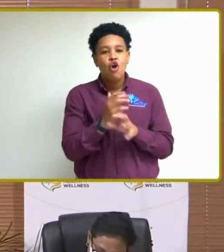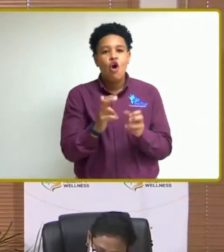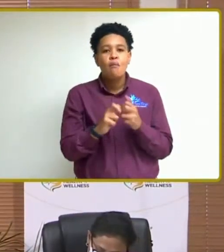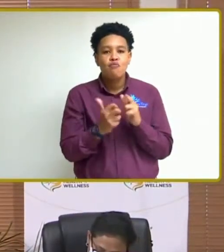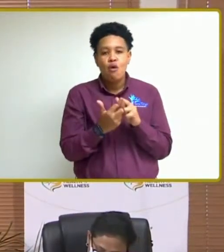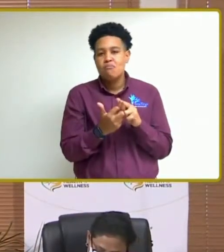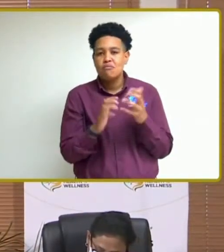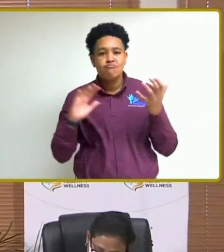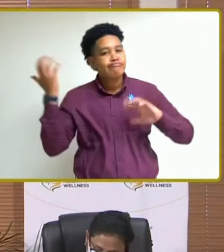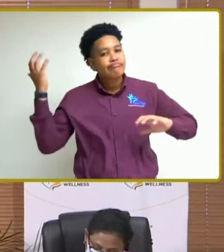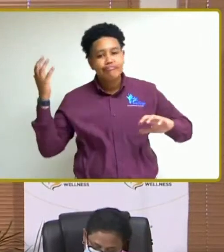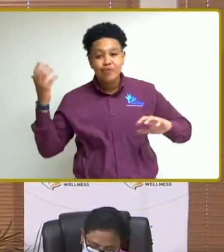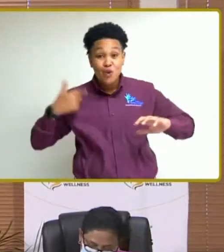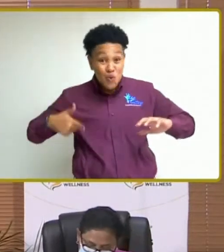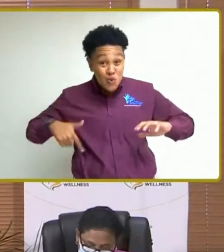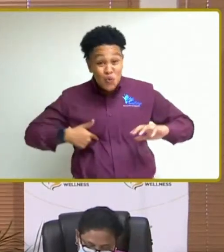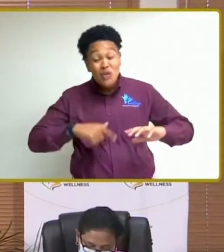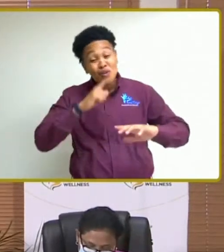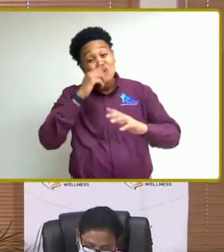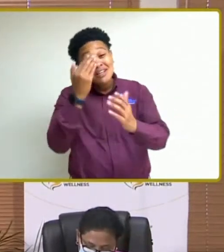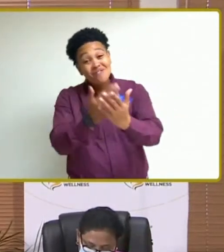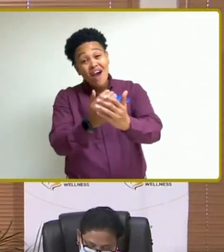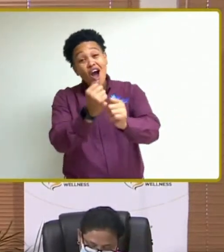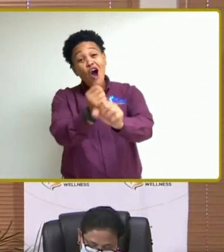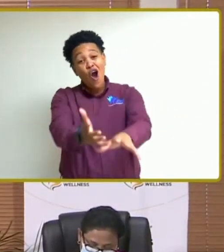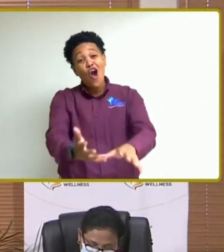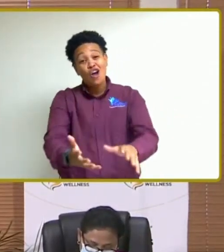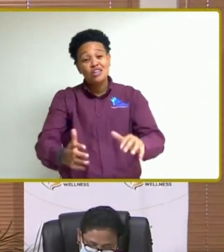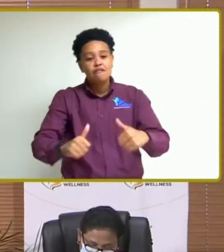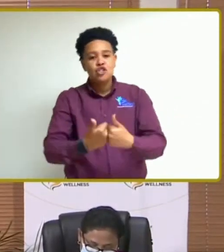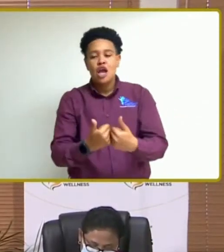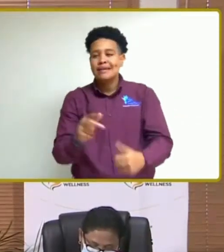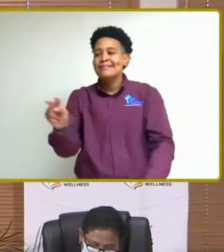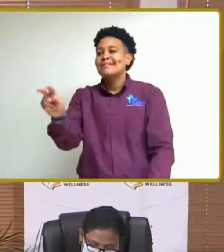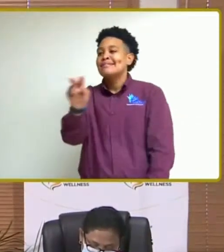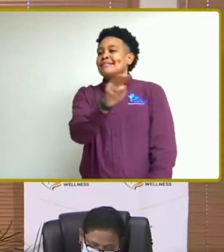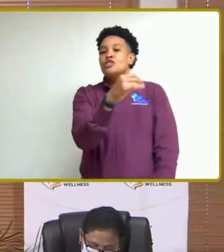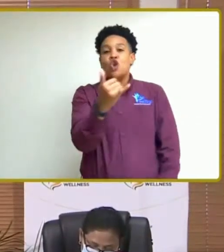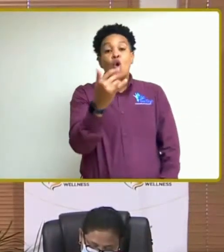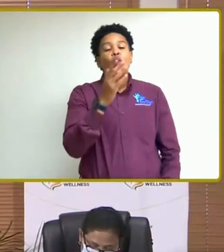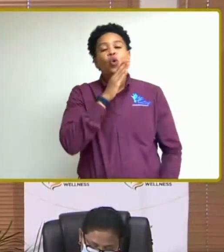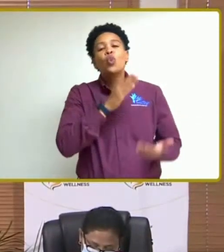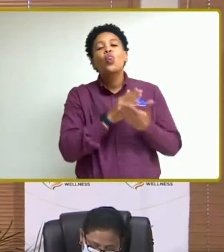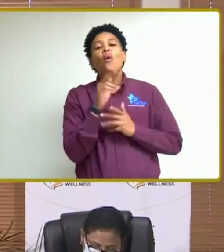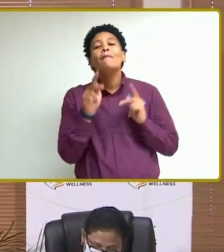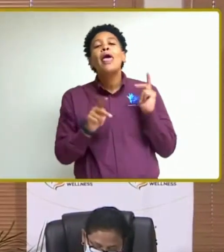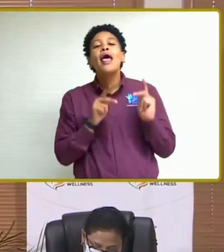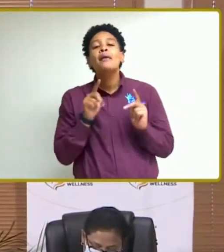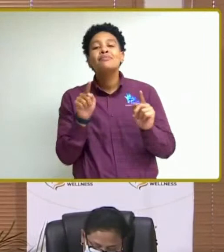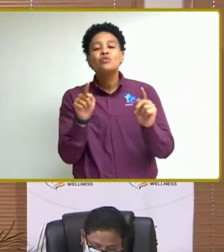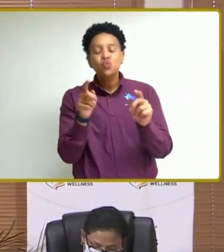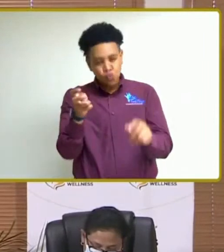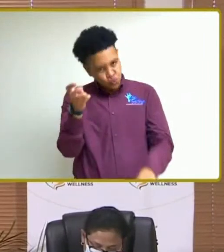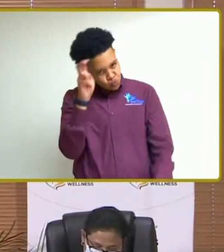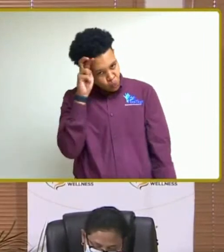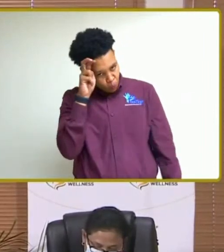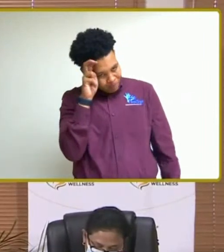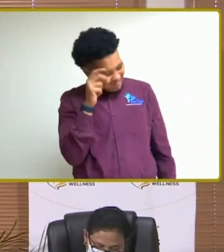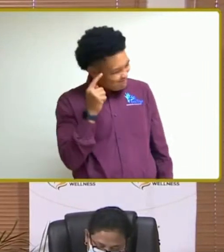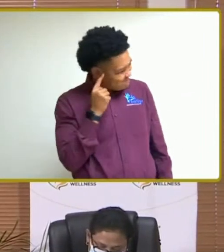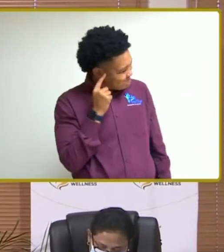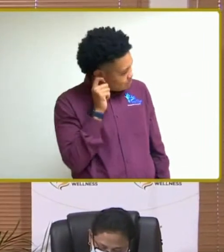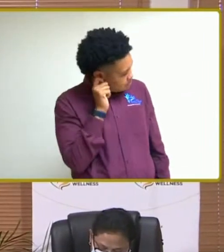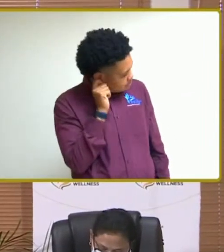in fact the cause substantially of the challenges that we're facing. And it's